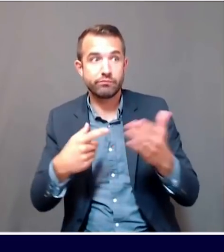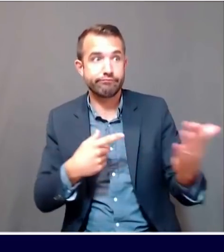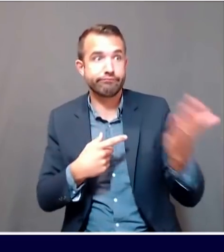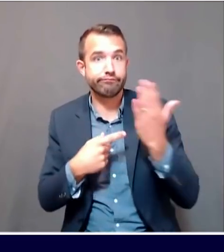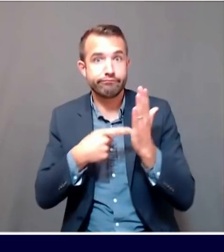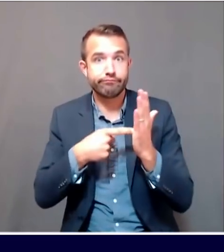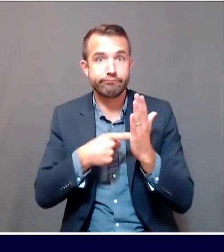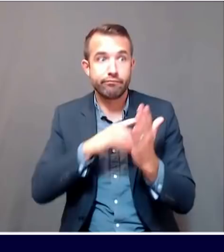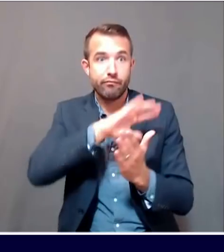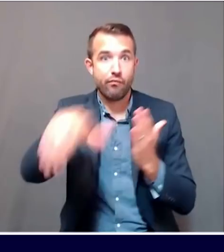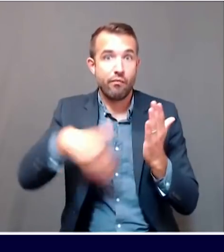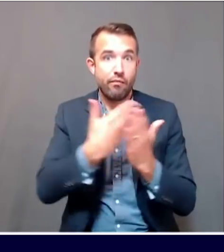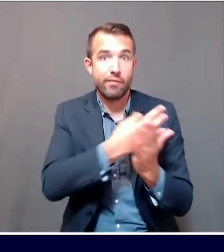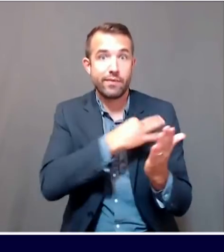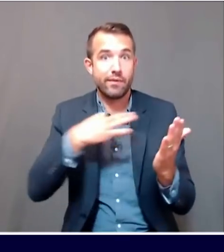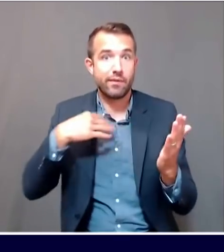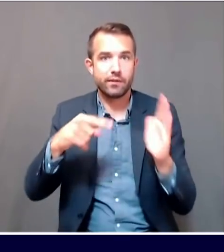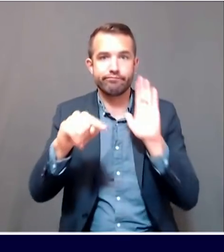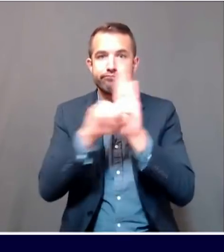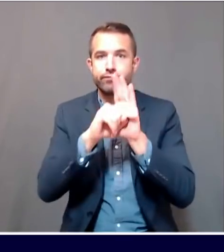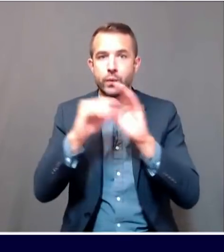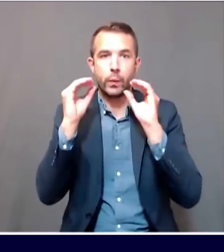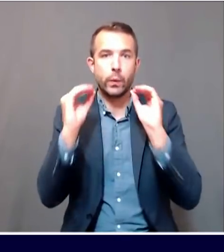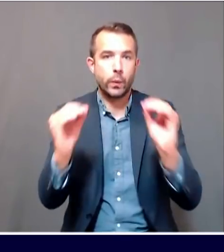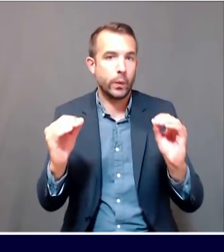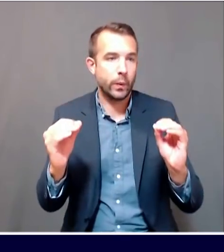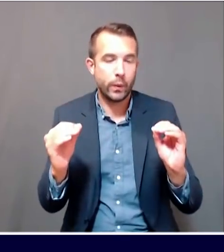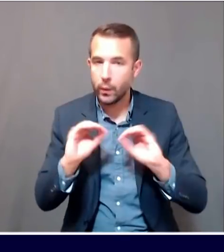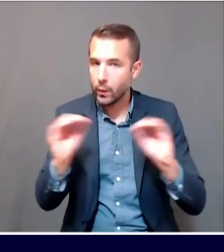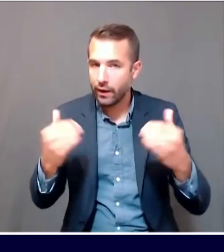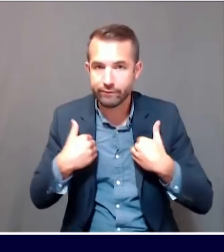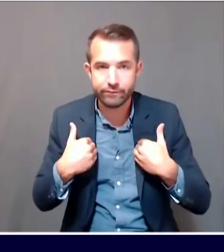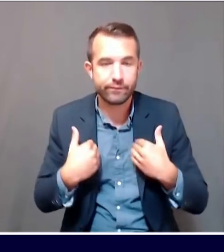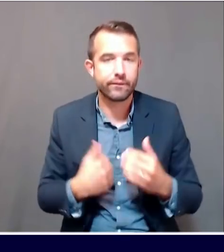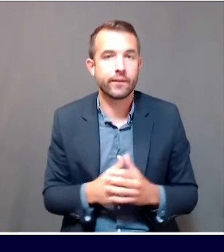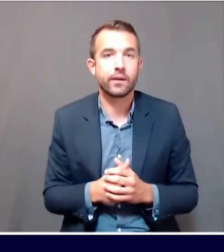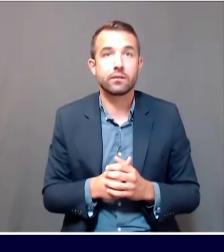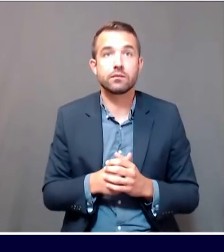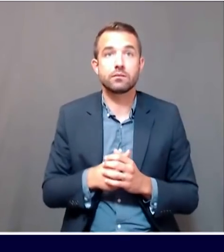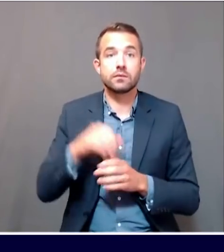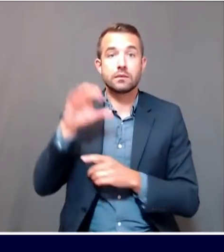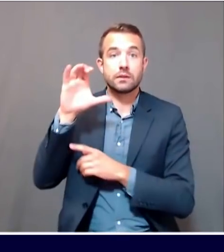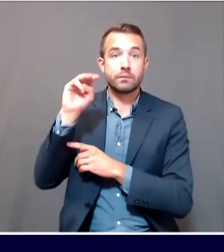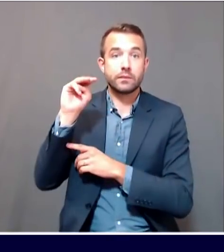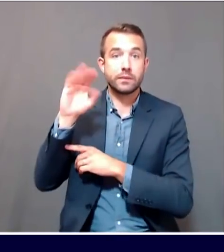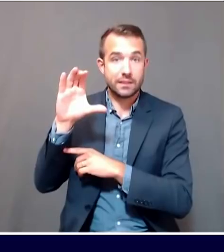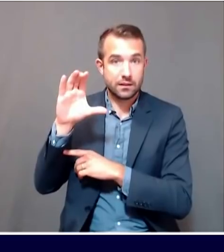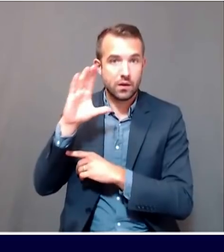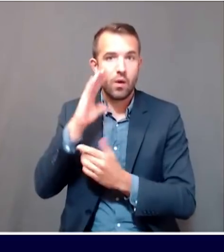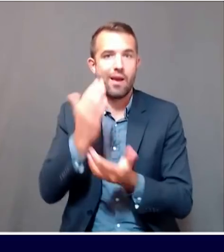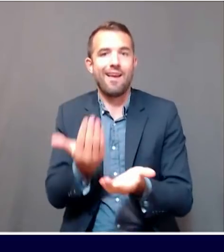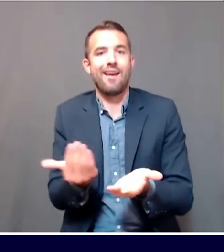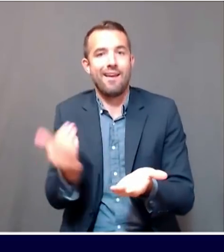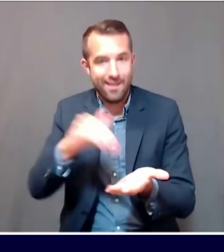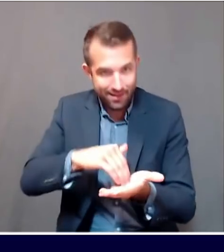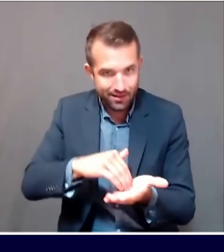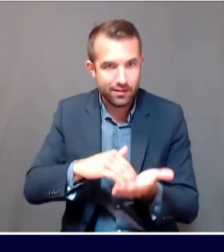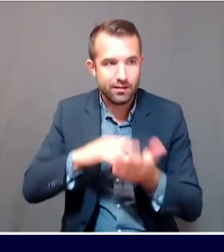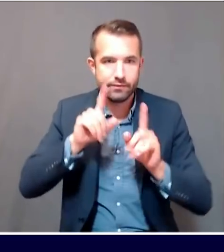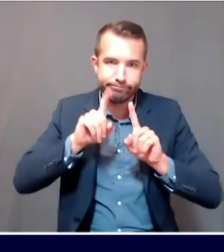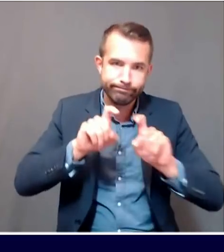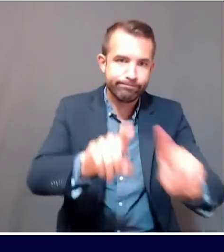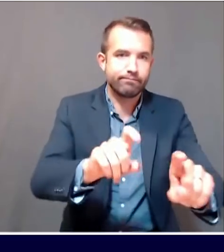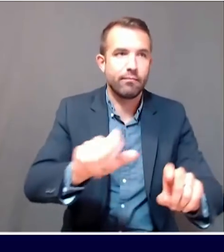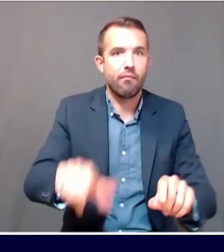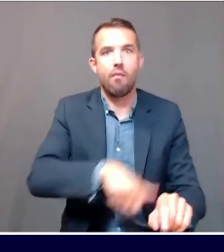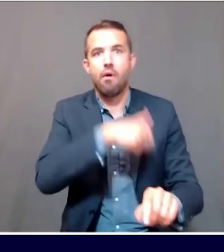negative. CMMC is doing a subsequent round of testing focused on staff in a different wing of the hospital, and